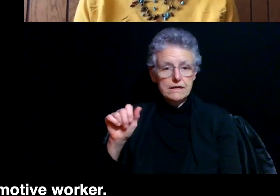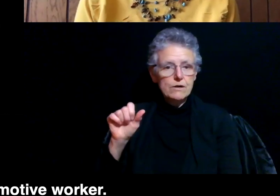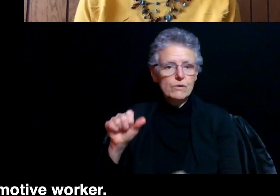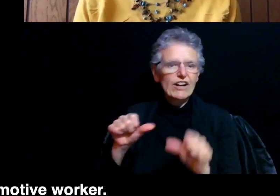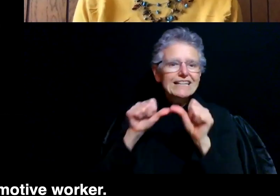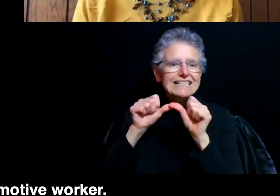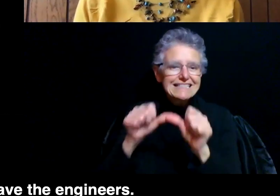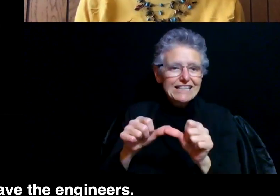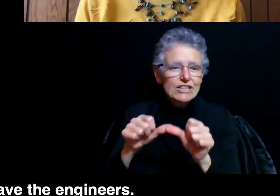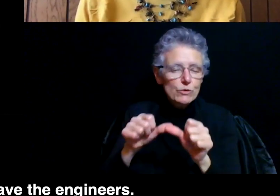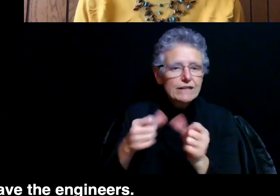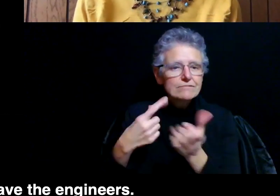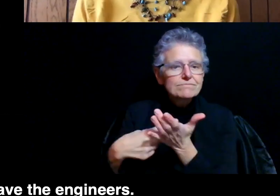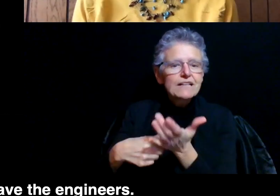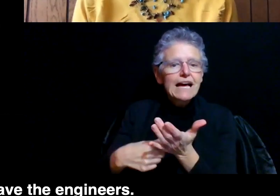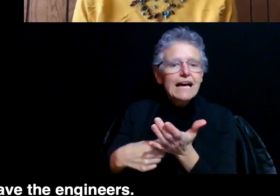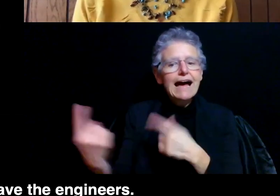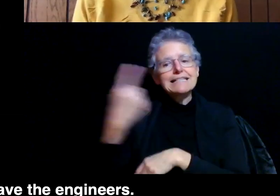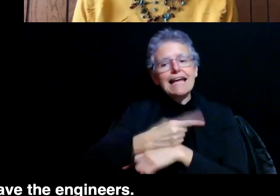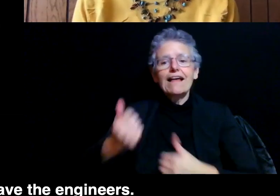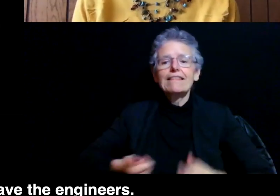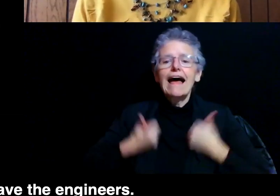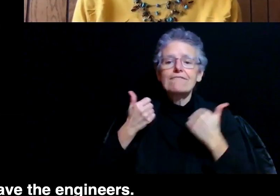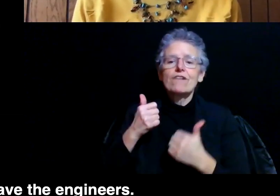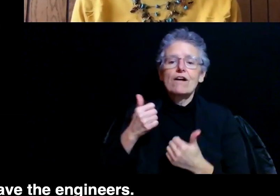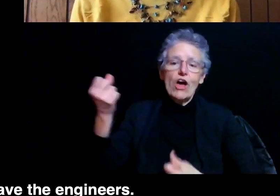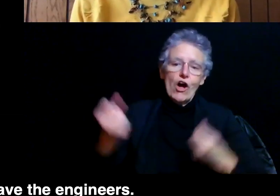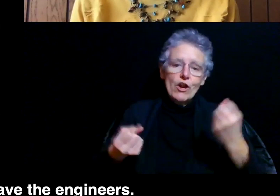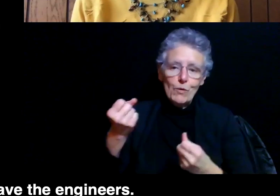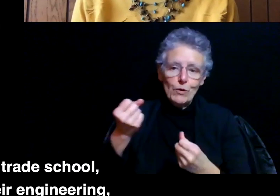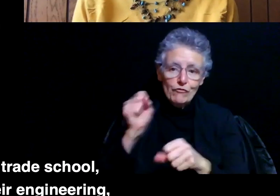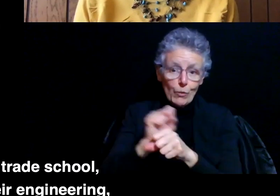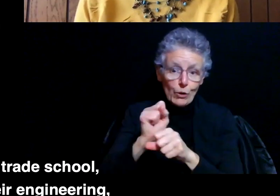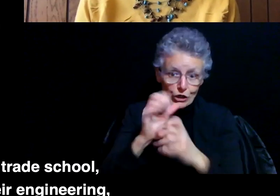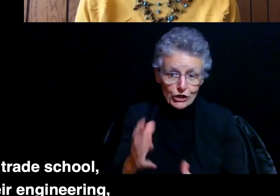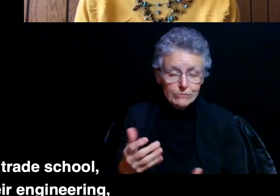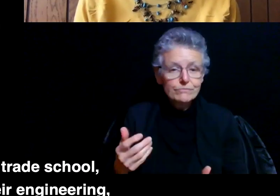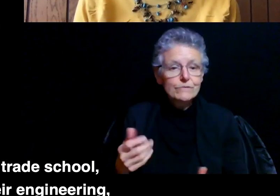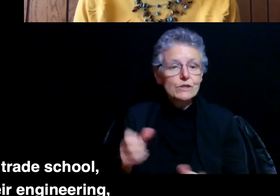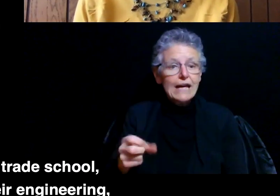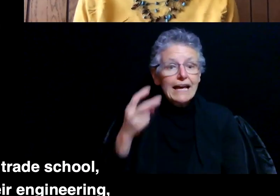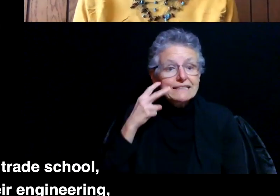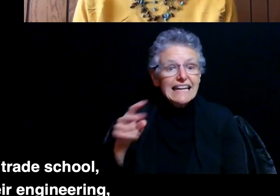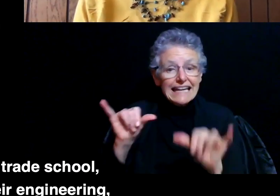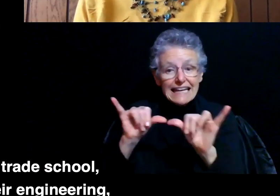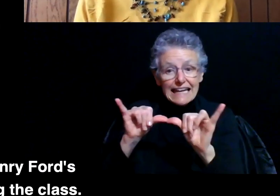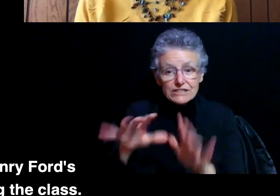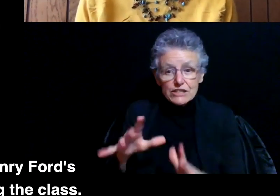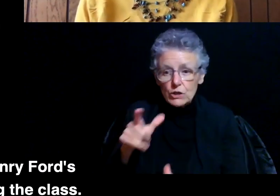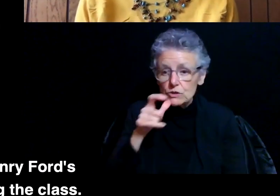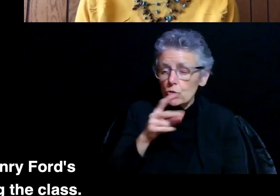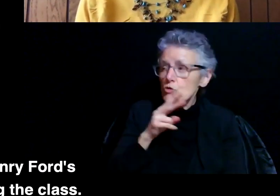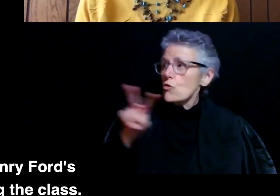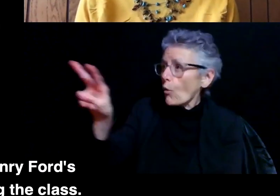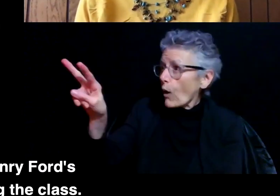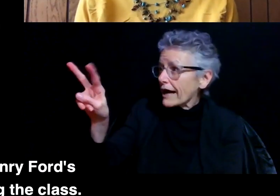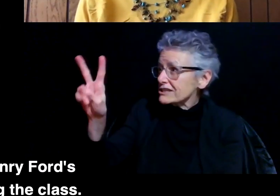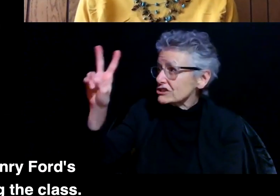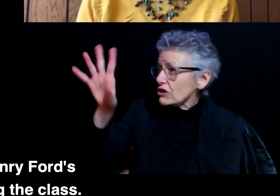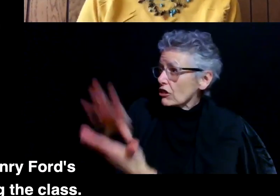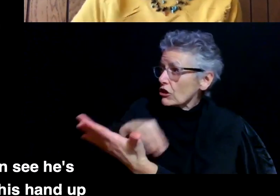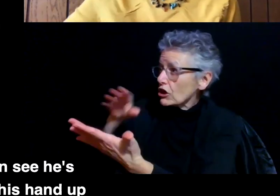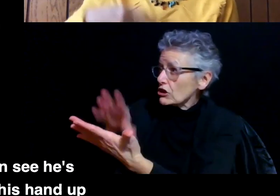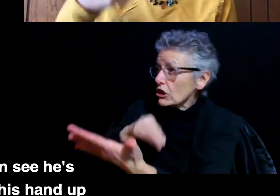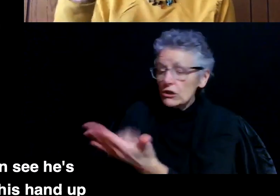automotive worker. And here we have the engineers. They're in trade school learning their engineering, and Henry Ford's teaching the